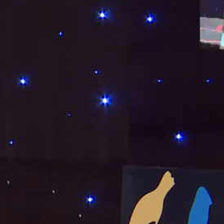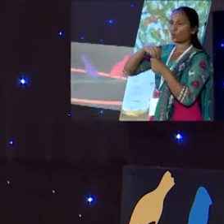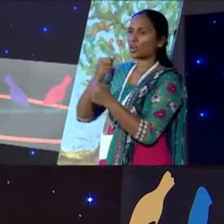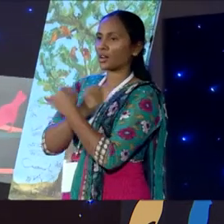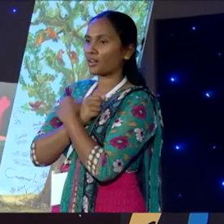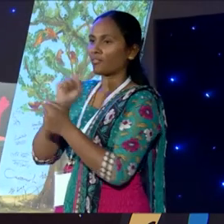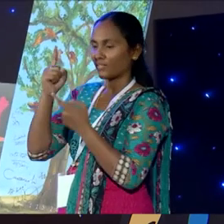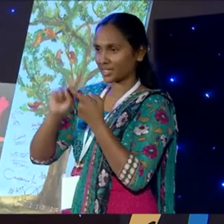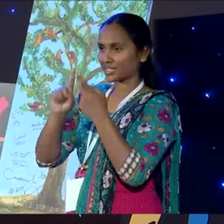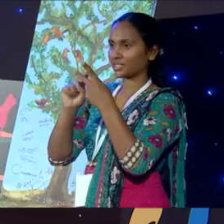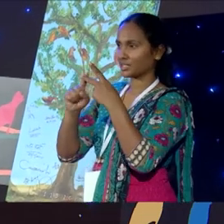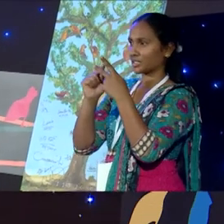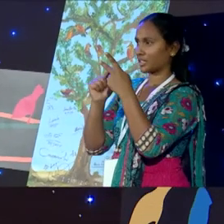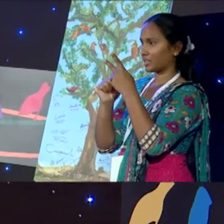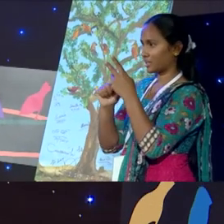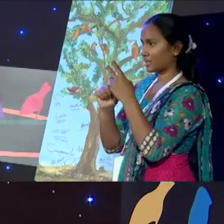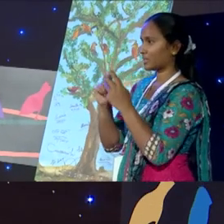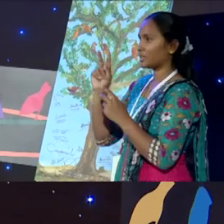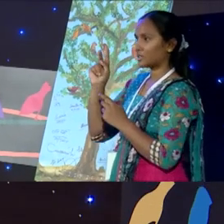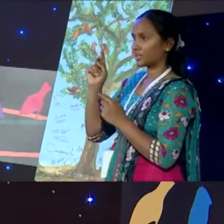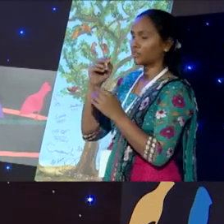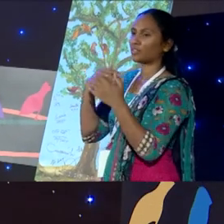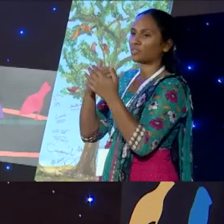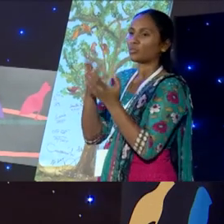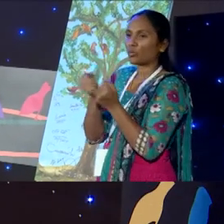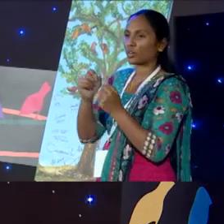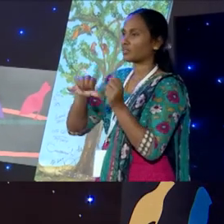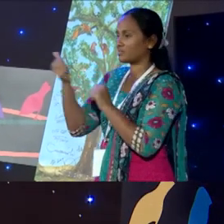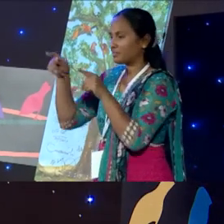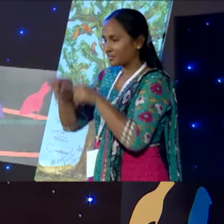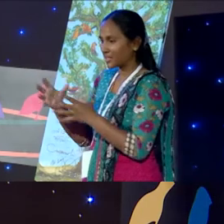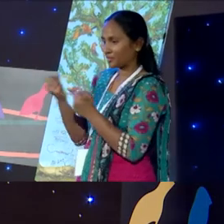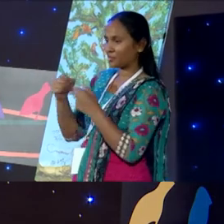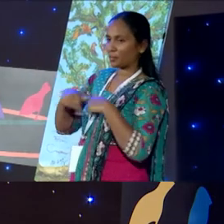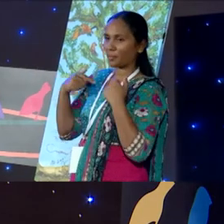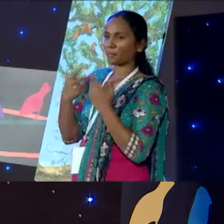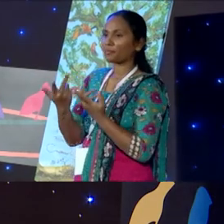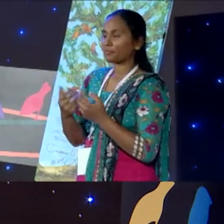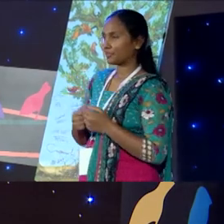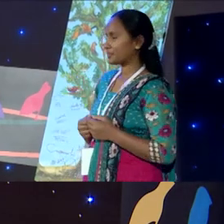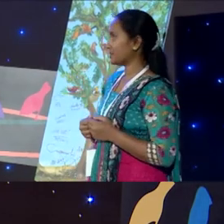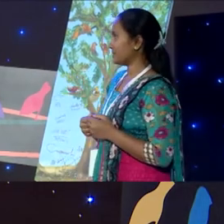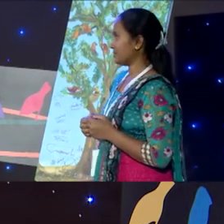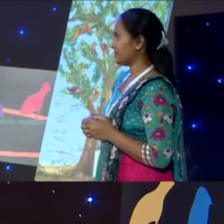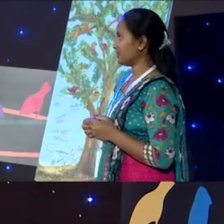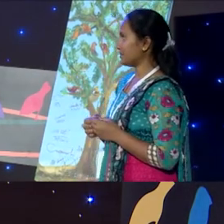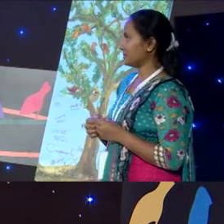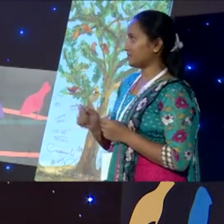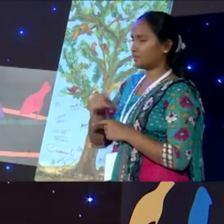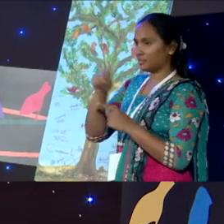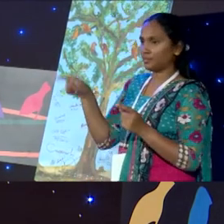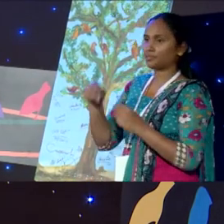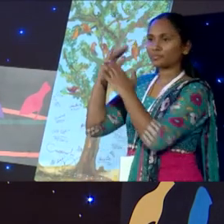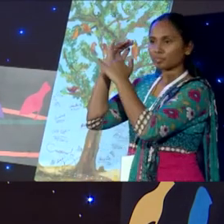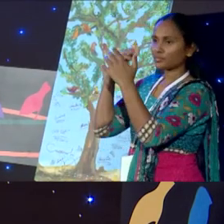step, second is the right expectation setting from your partner, which is why most, not disabled, any marriages break when they don't have the right expectation